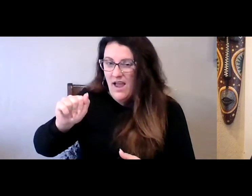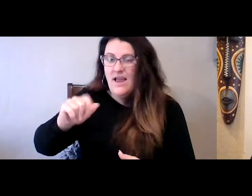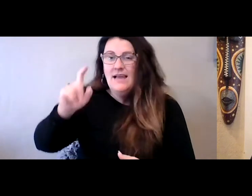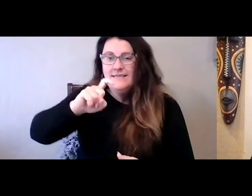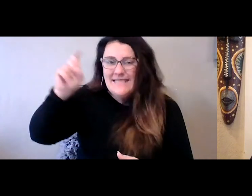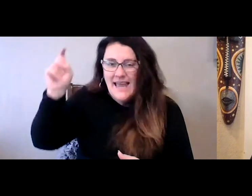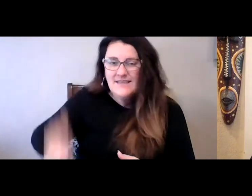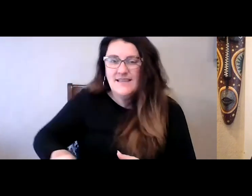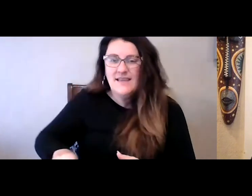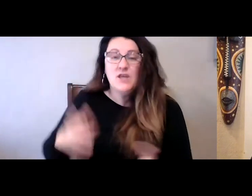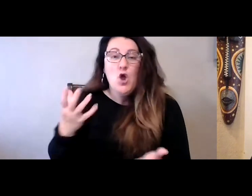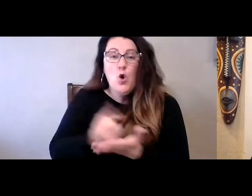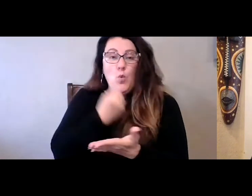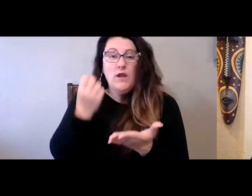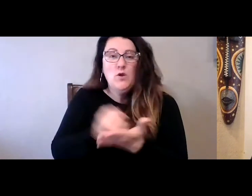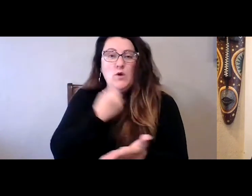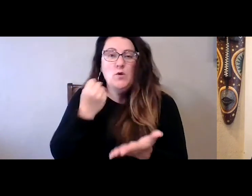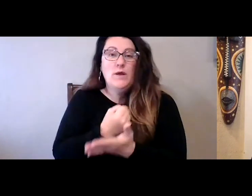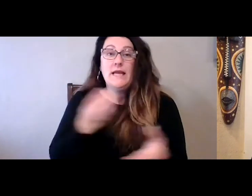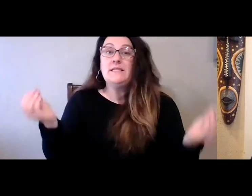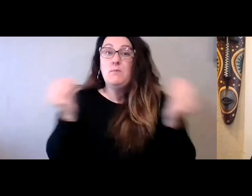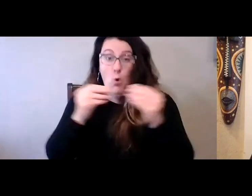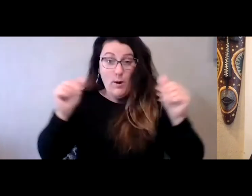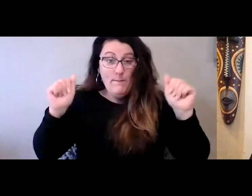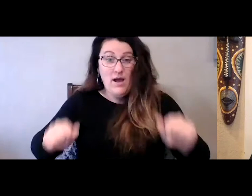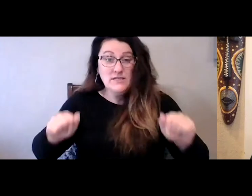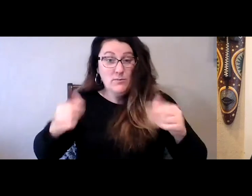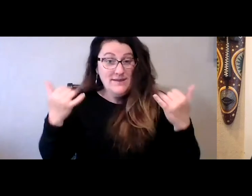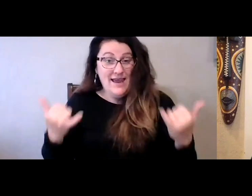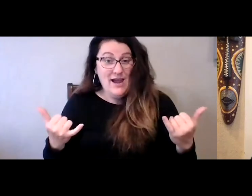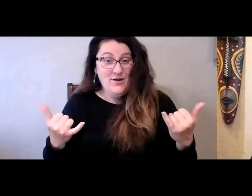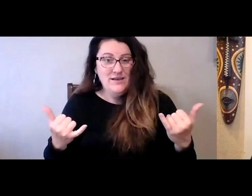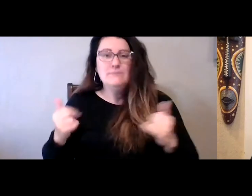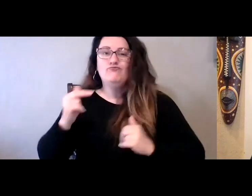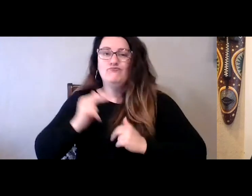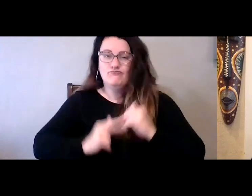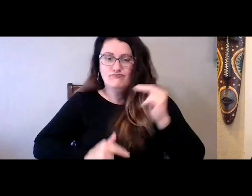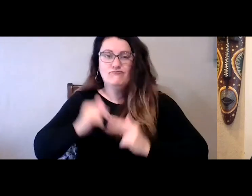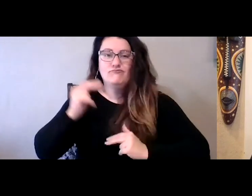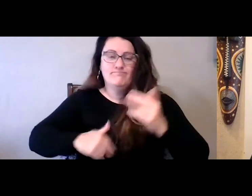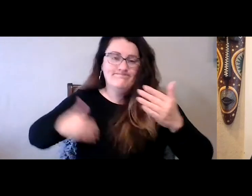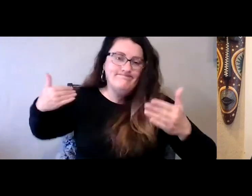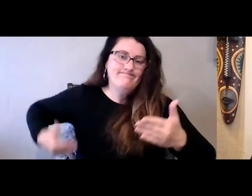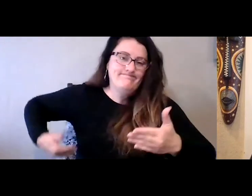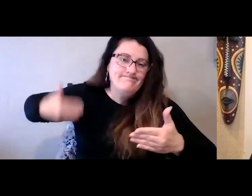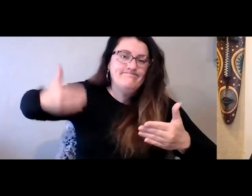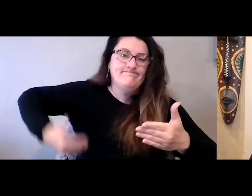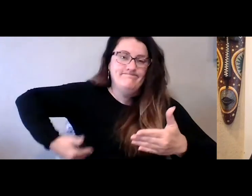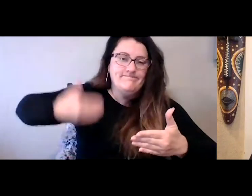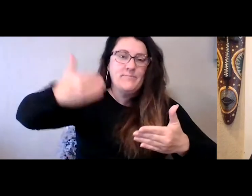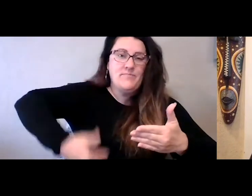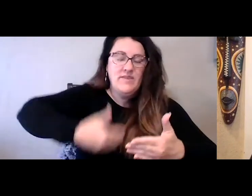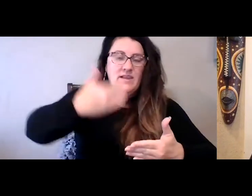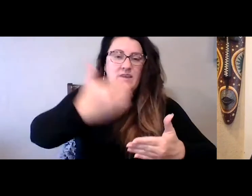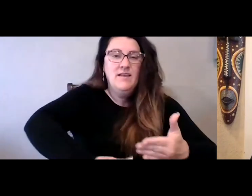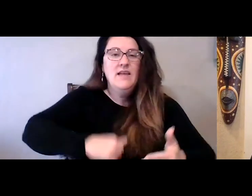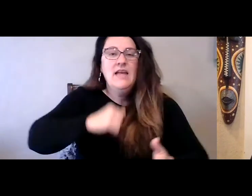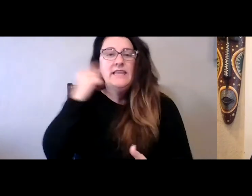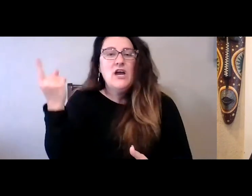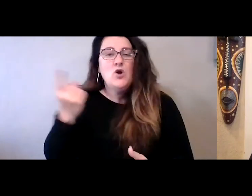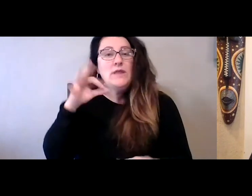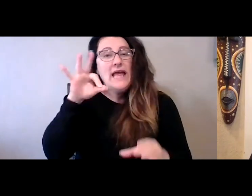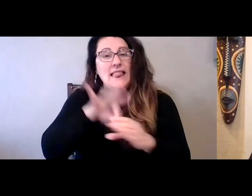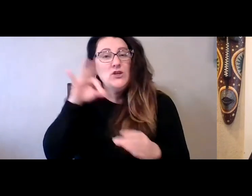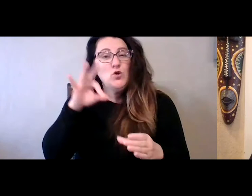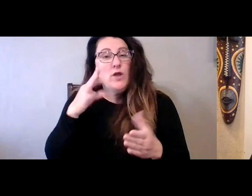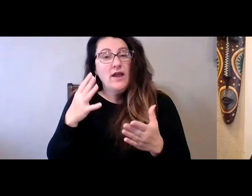Texas, where winning becomes infinitely more possible. That is what they've been building towards all of these years, not just an electoral victory,